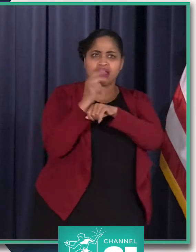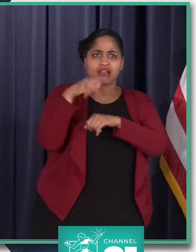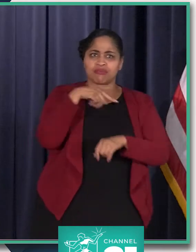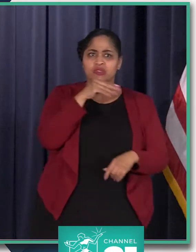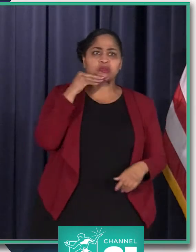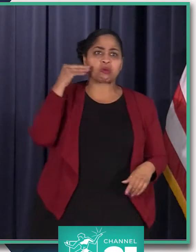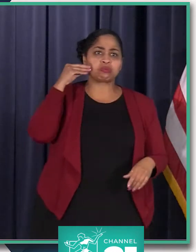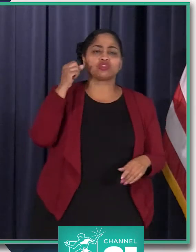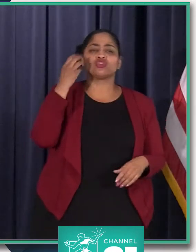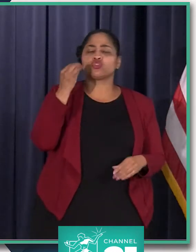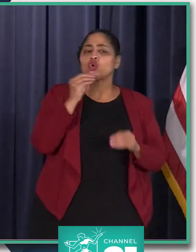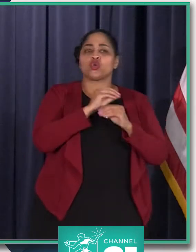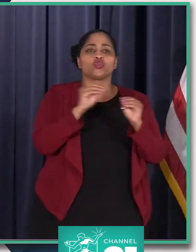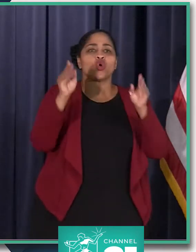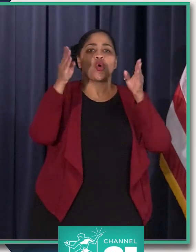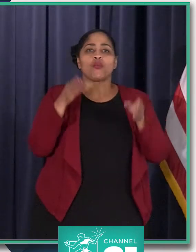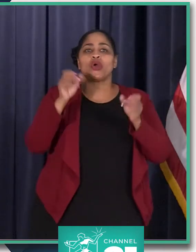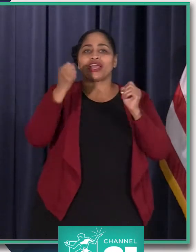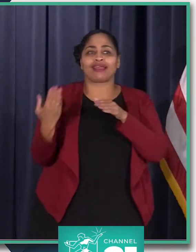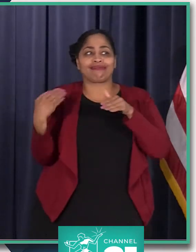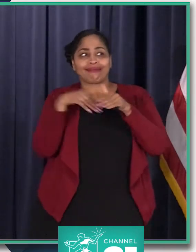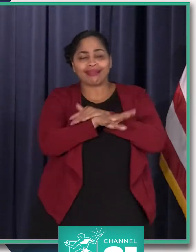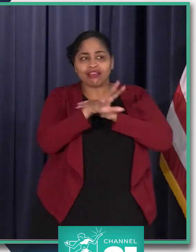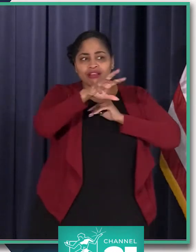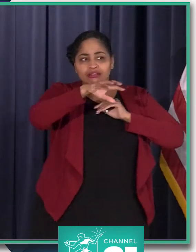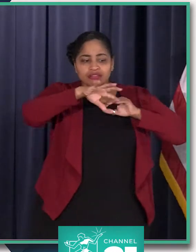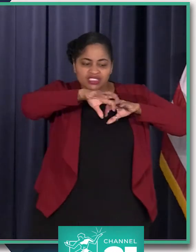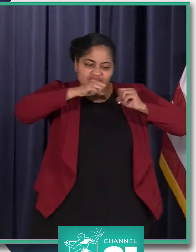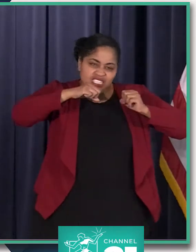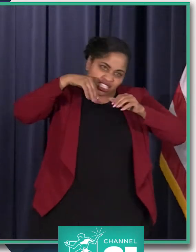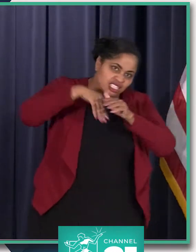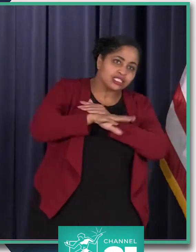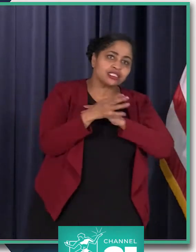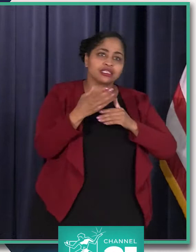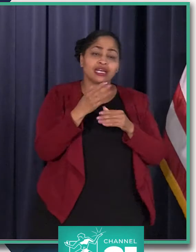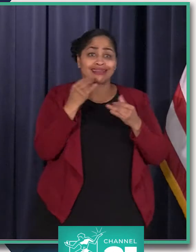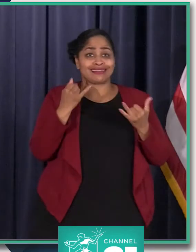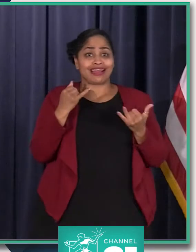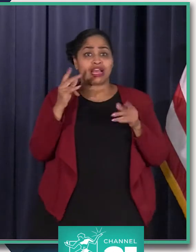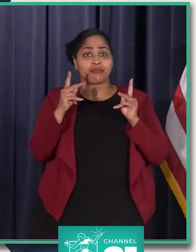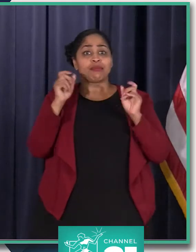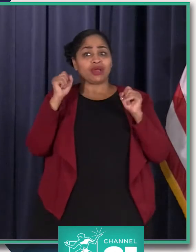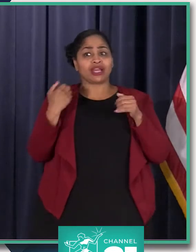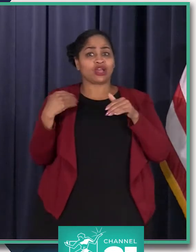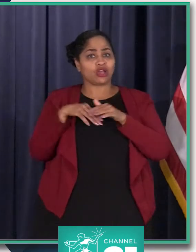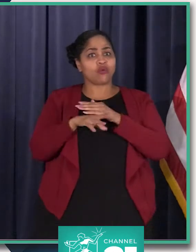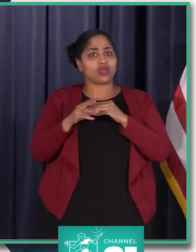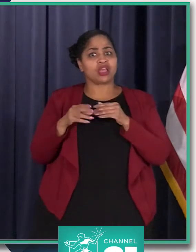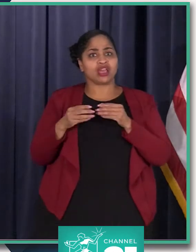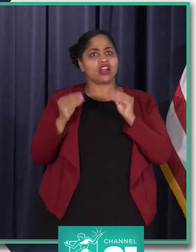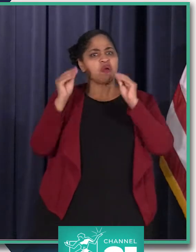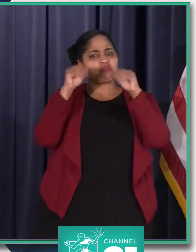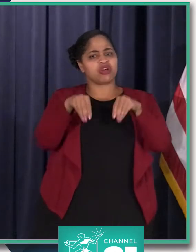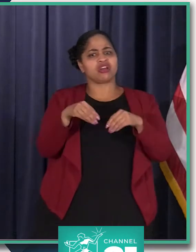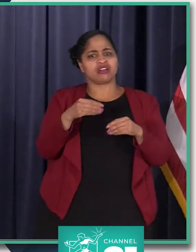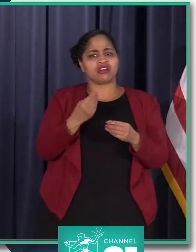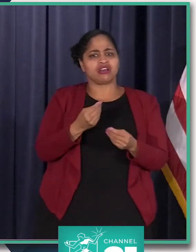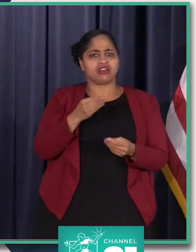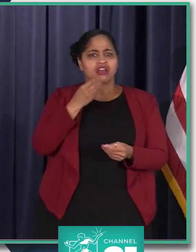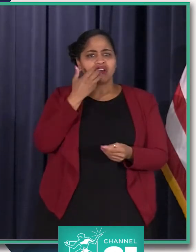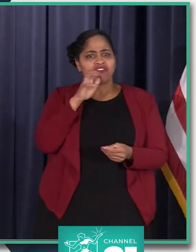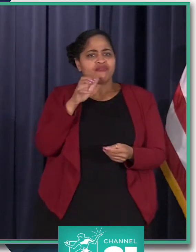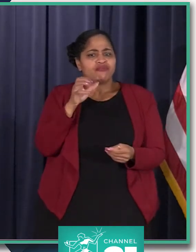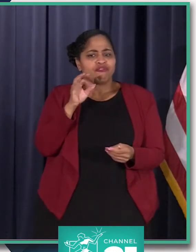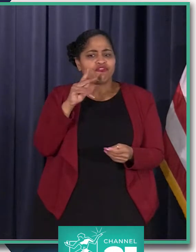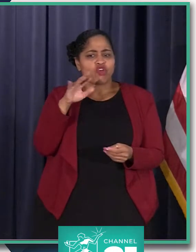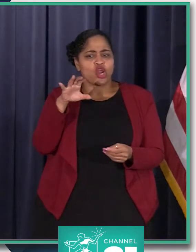houses so that nobody can get into them. And now people can go in and put a furnace in. They can go in and put